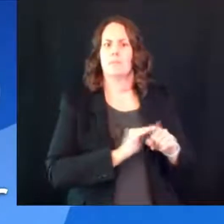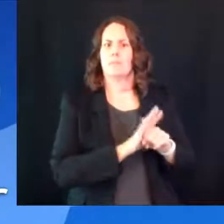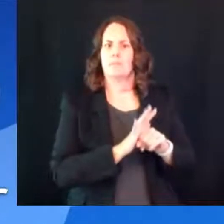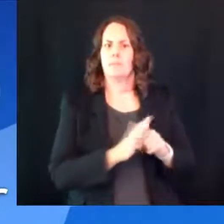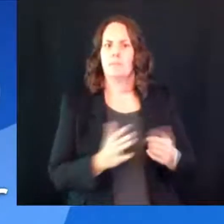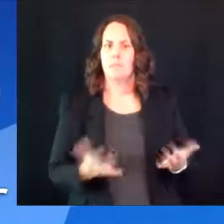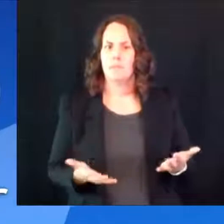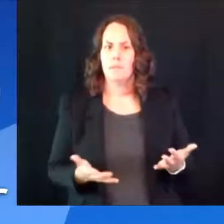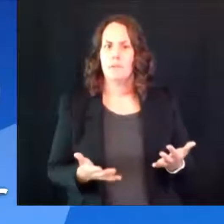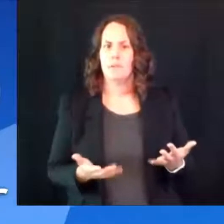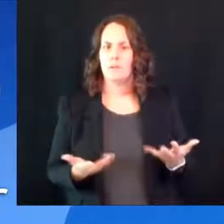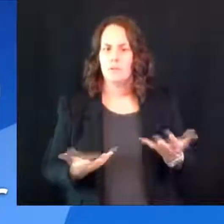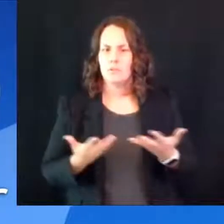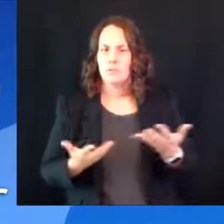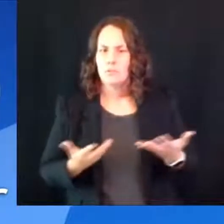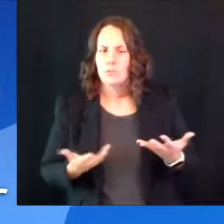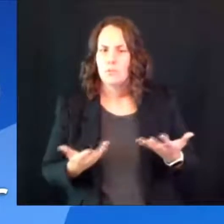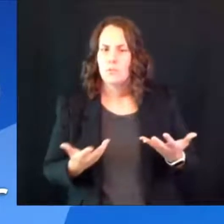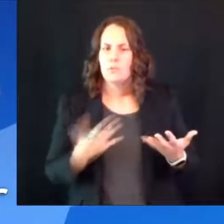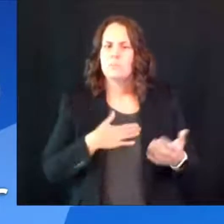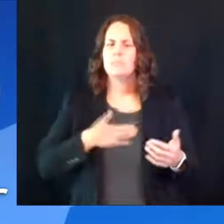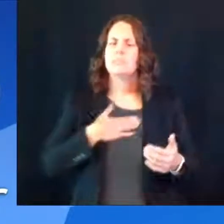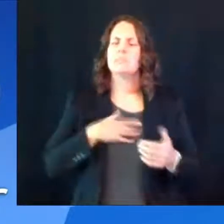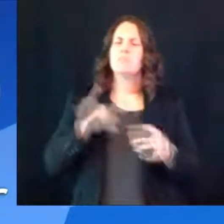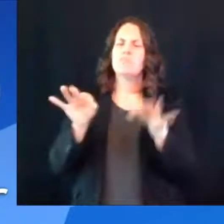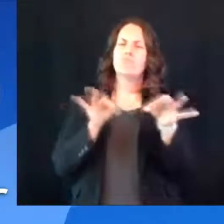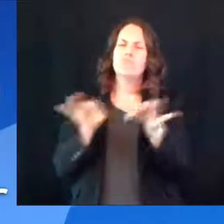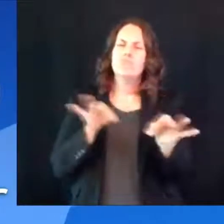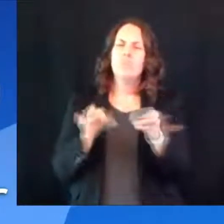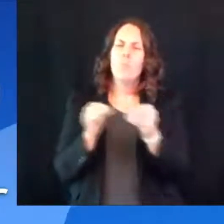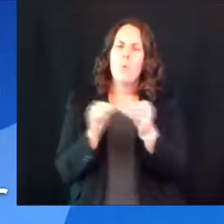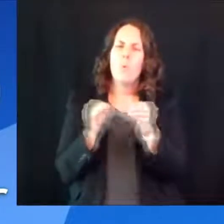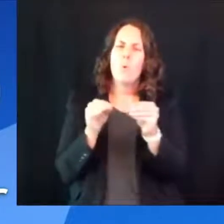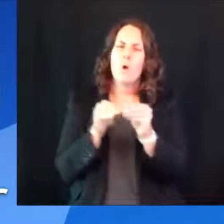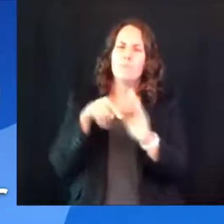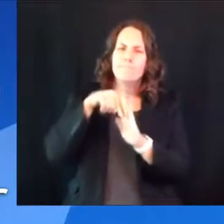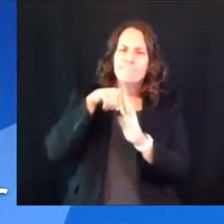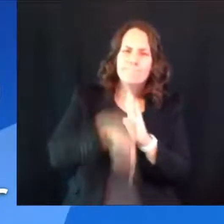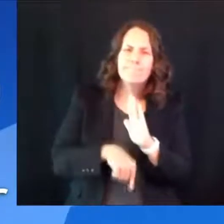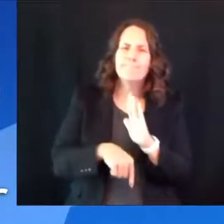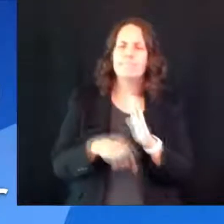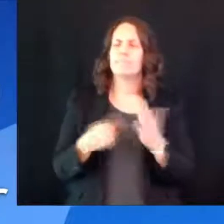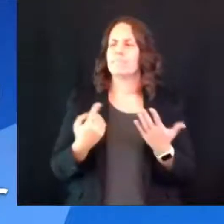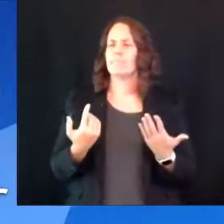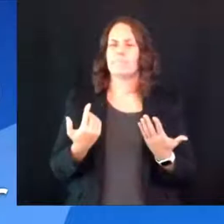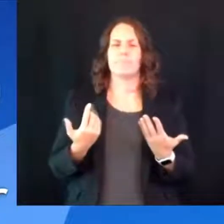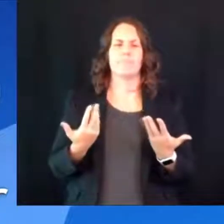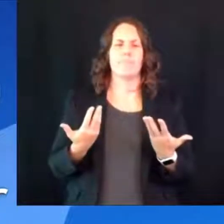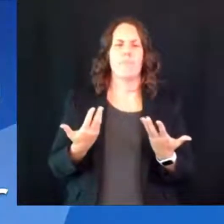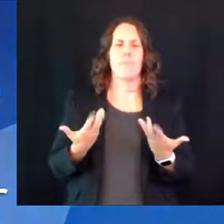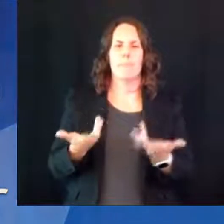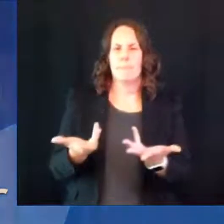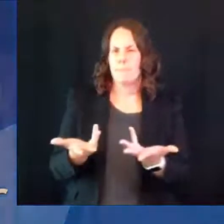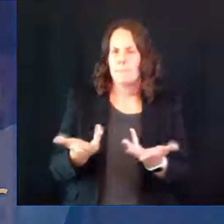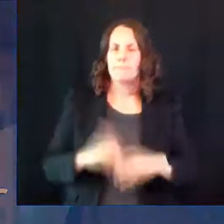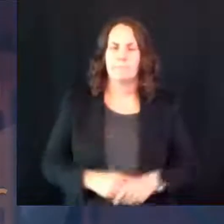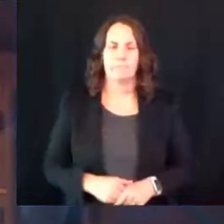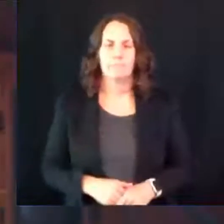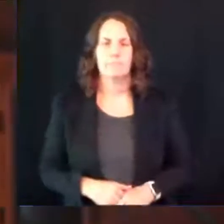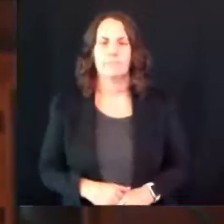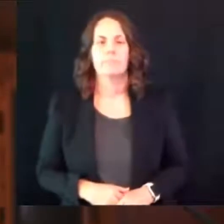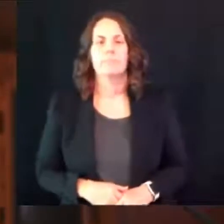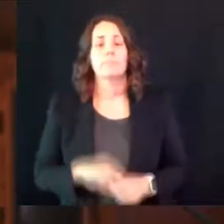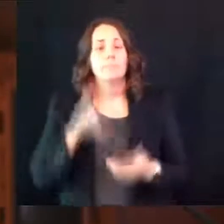please break it down, for the people who aren't following this day by day. Mm-hmm. Yeah, so I